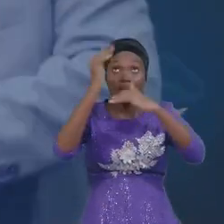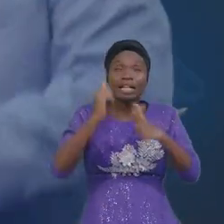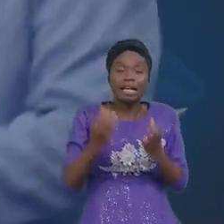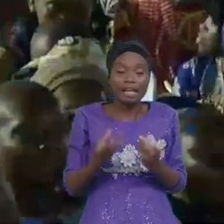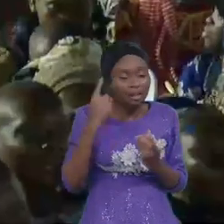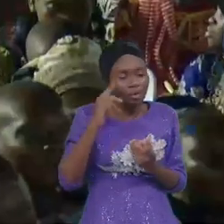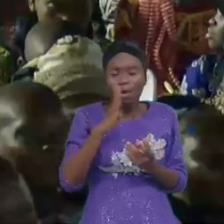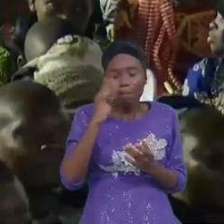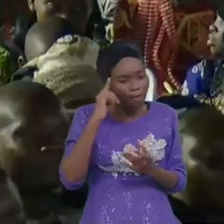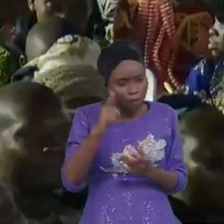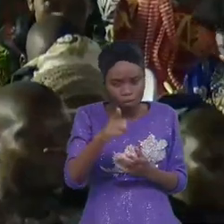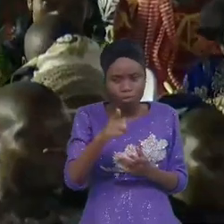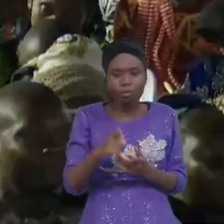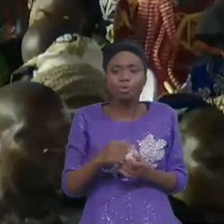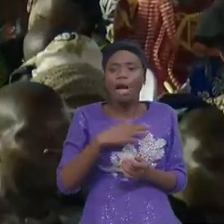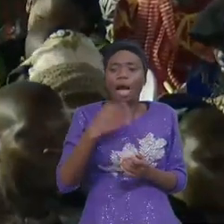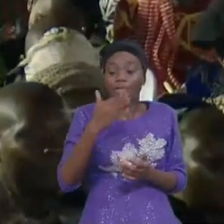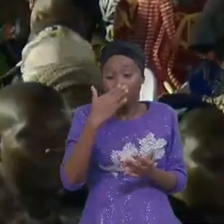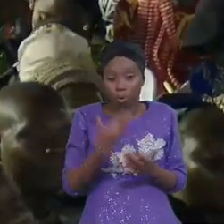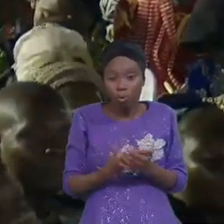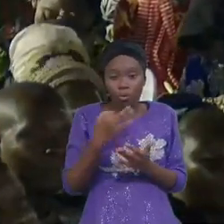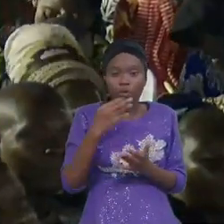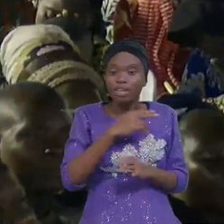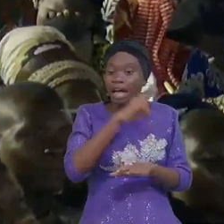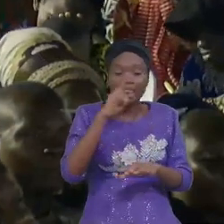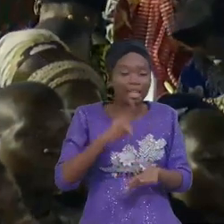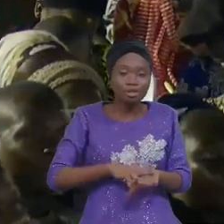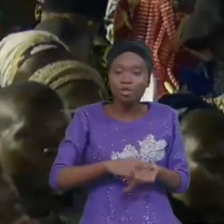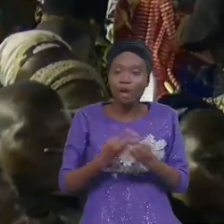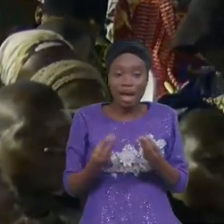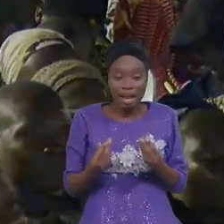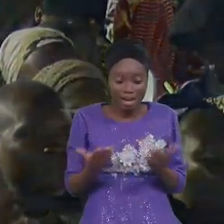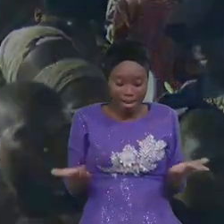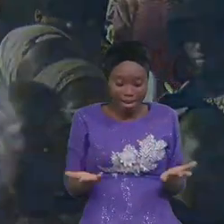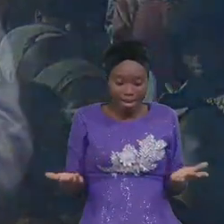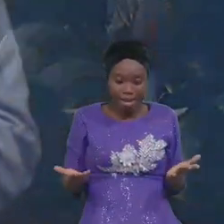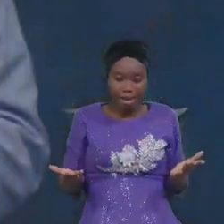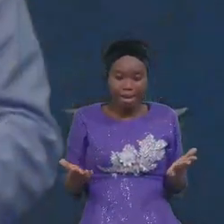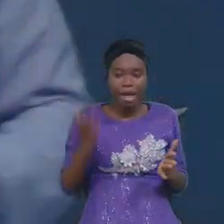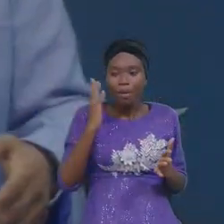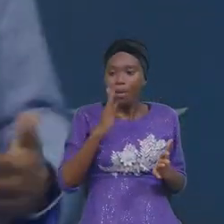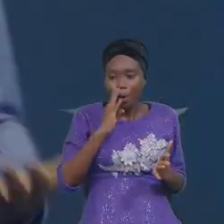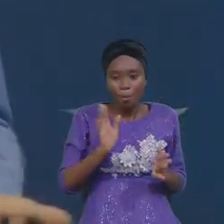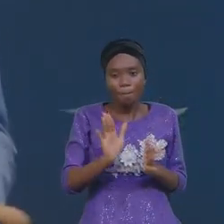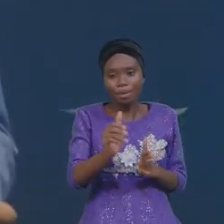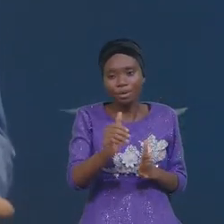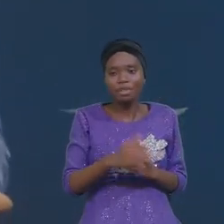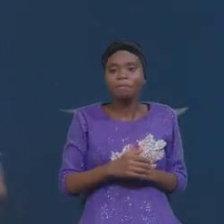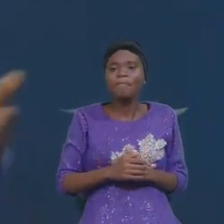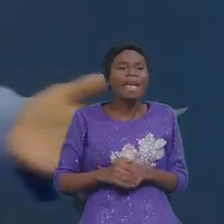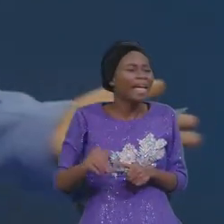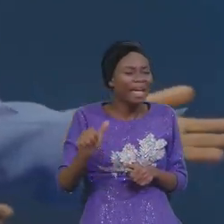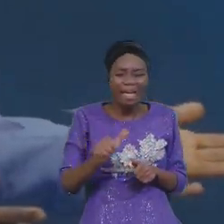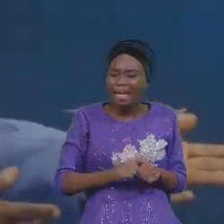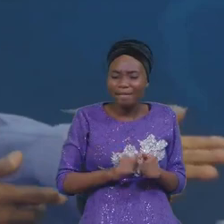yours. And the good of the natural land here will be yours. Every place you